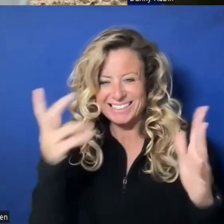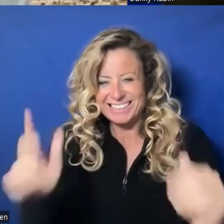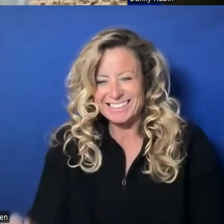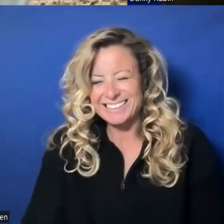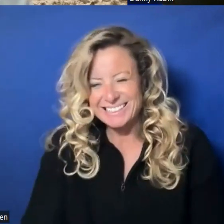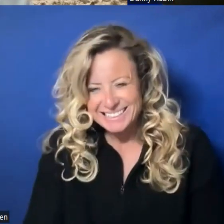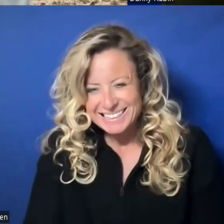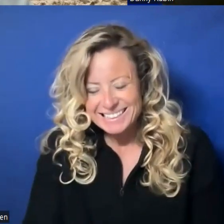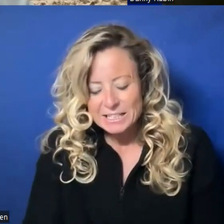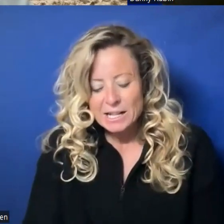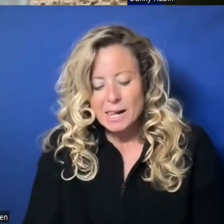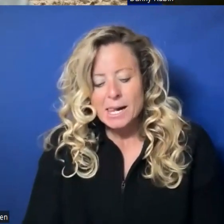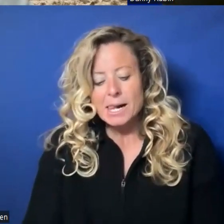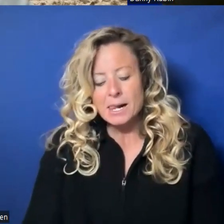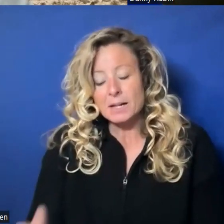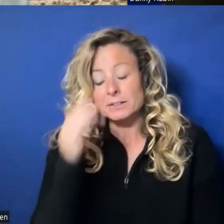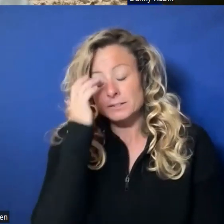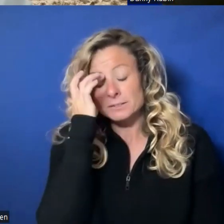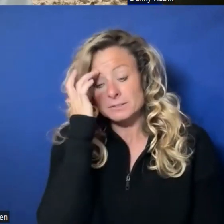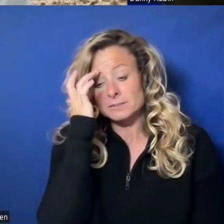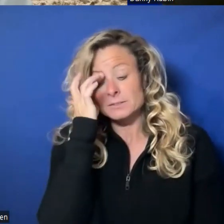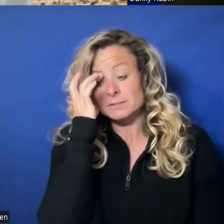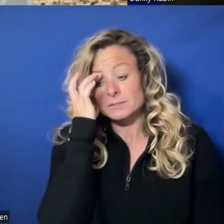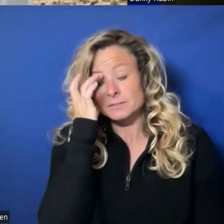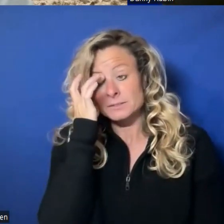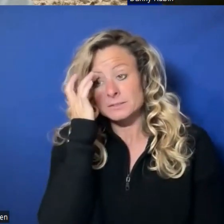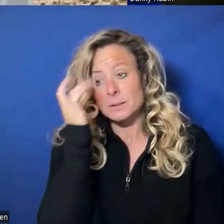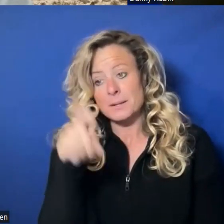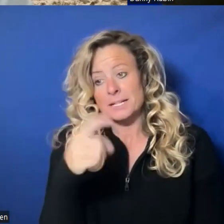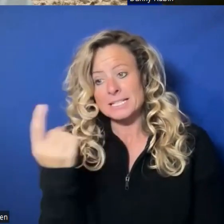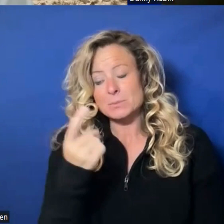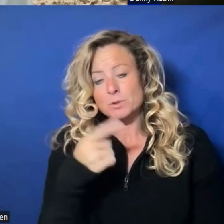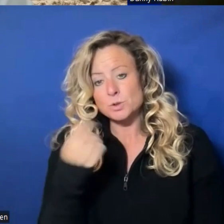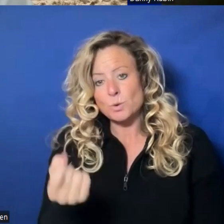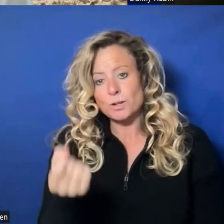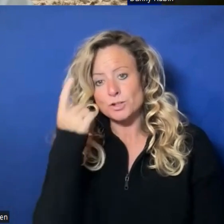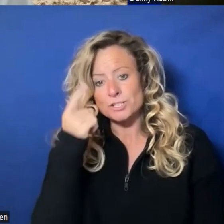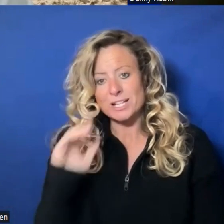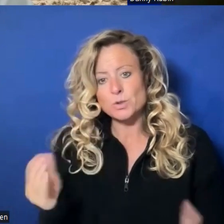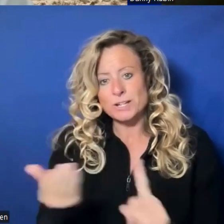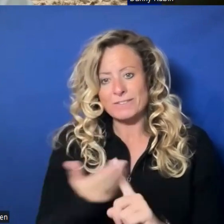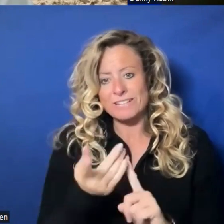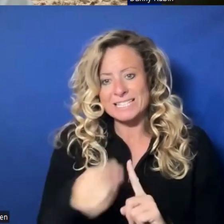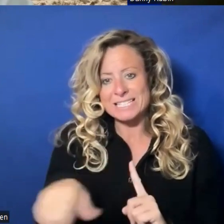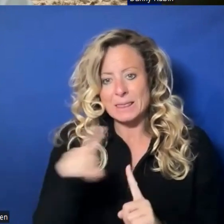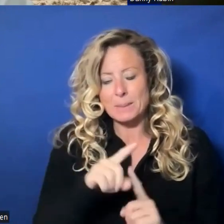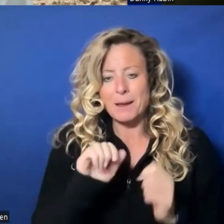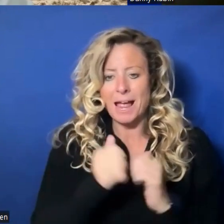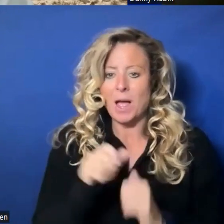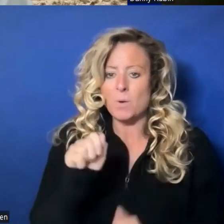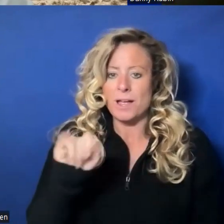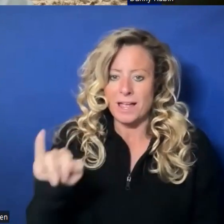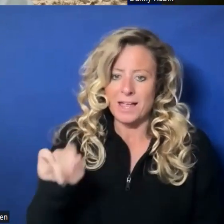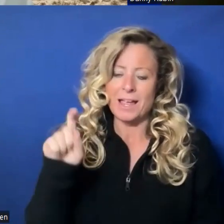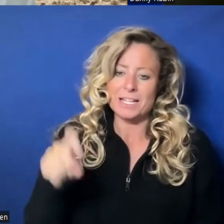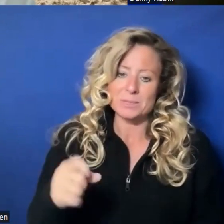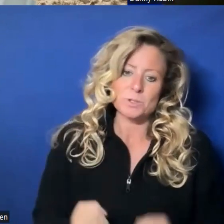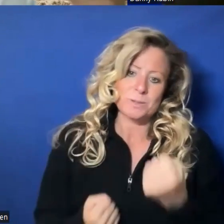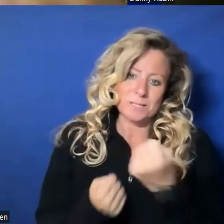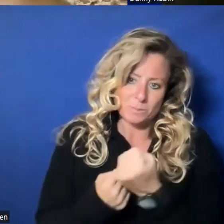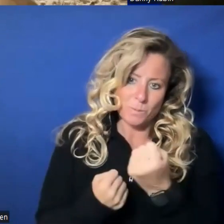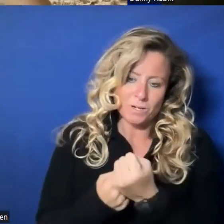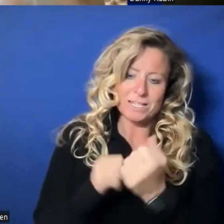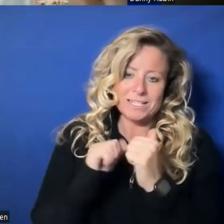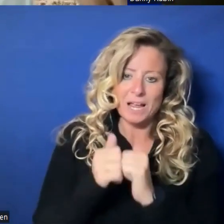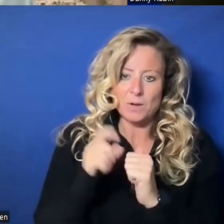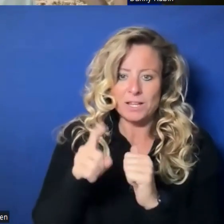Right. But I need somehow to understand, to convince them how the AI will support them and how can